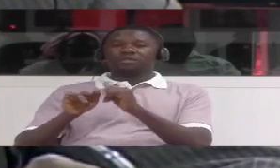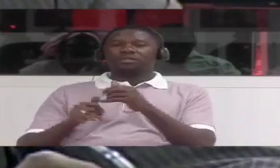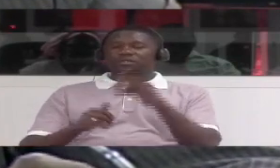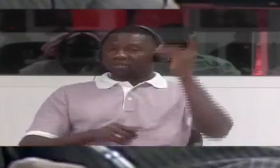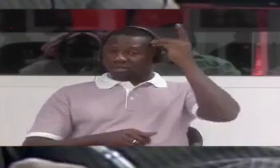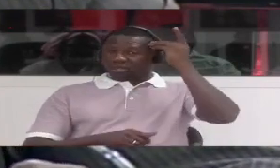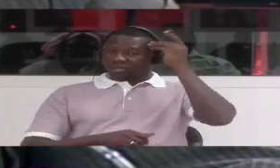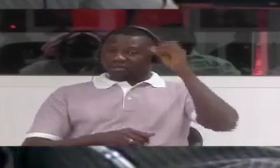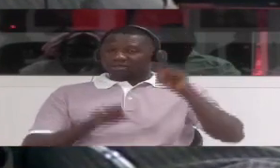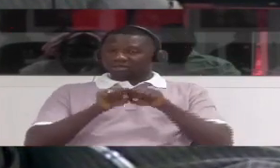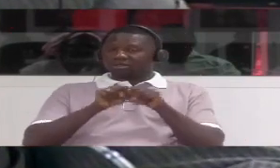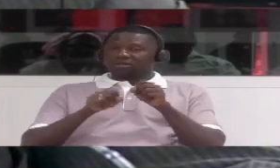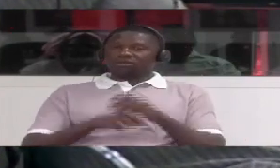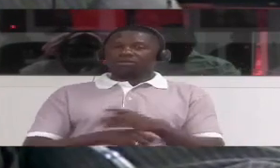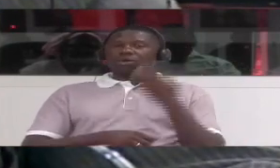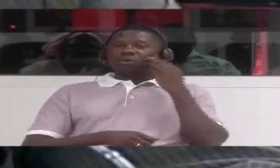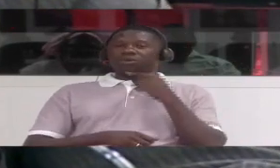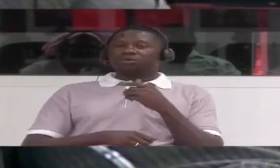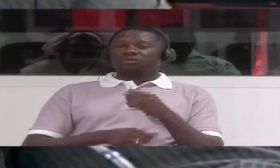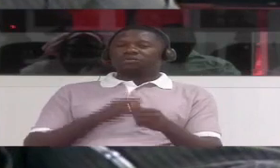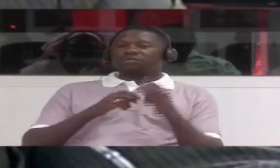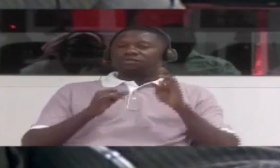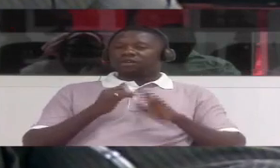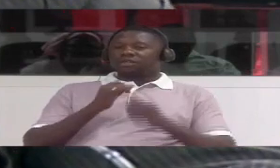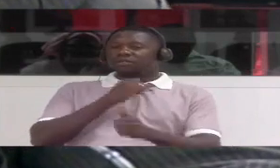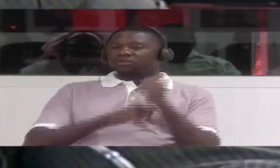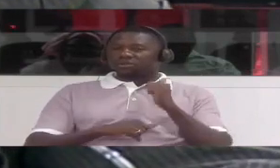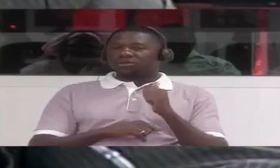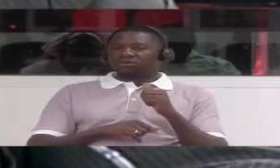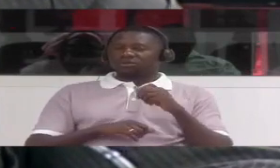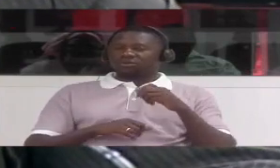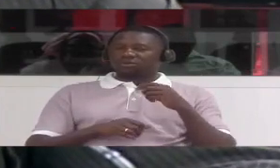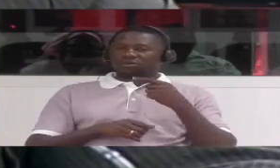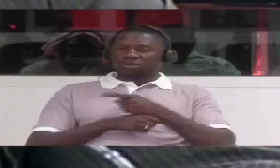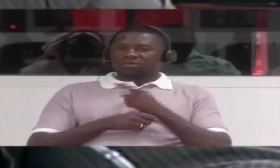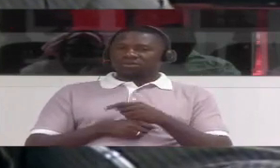When did you finally return to the Gambia? It must be in the mid of 2012.